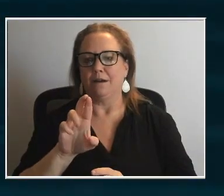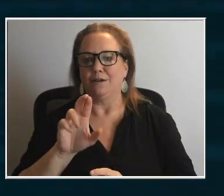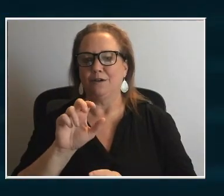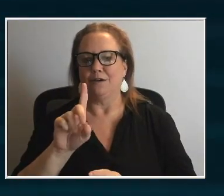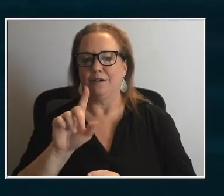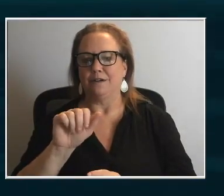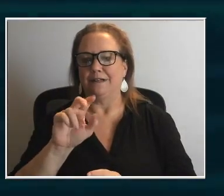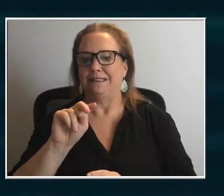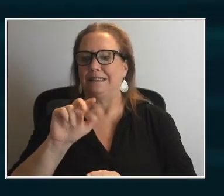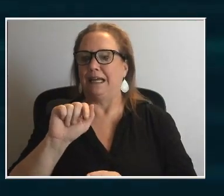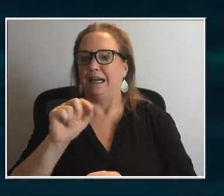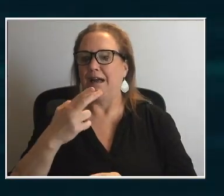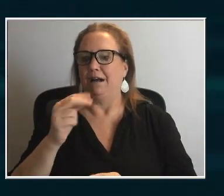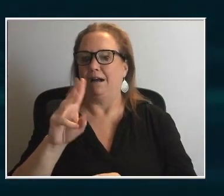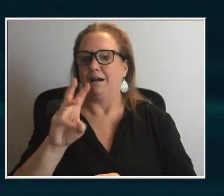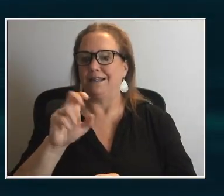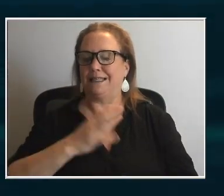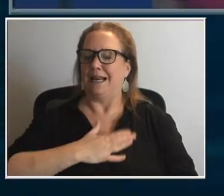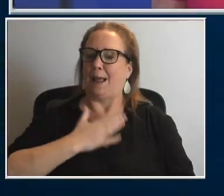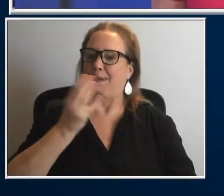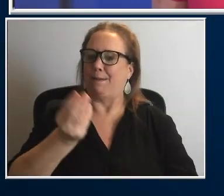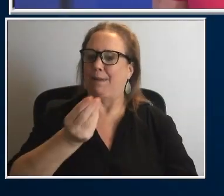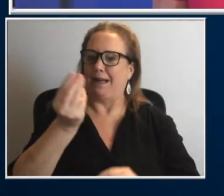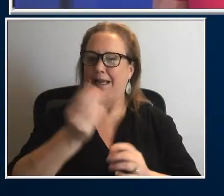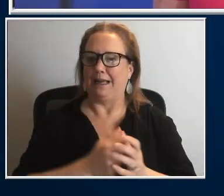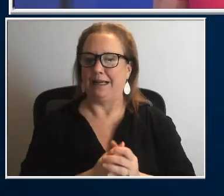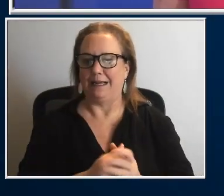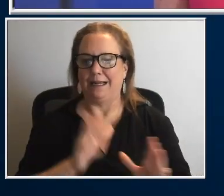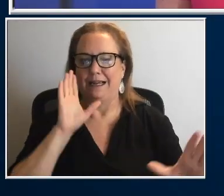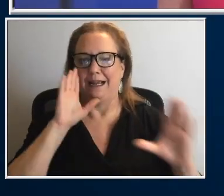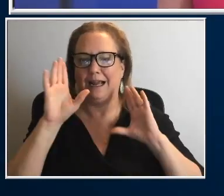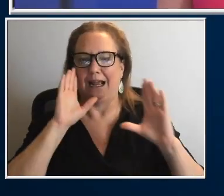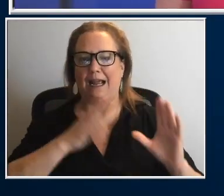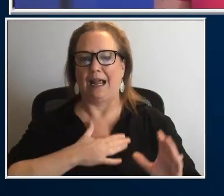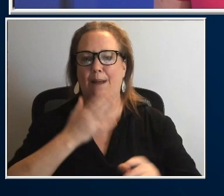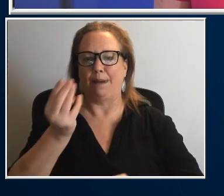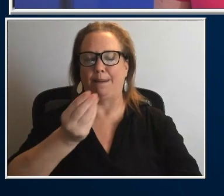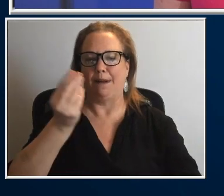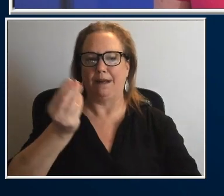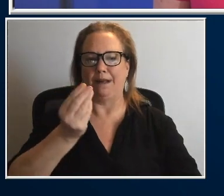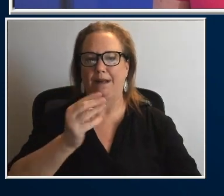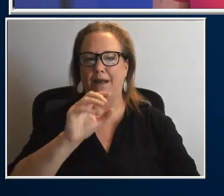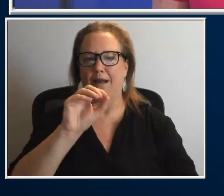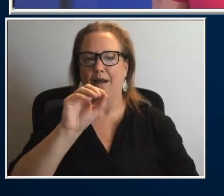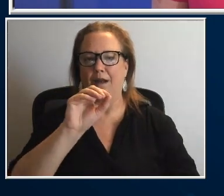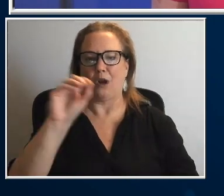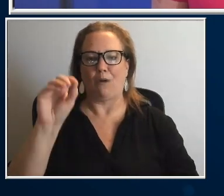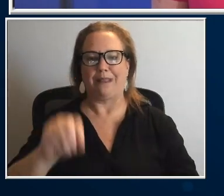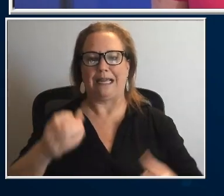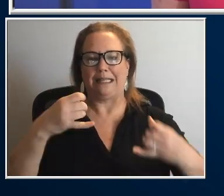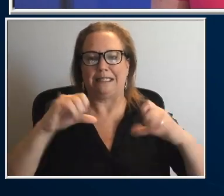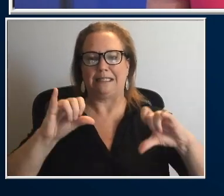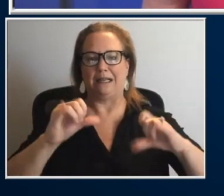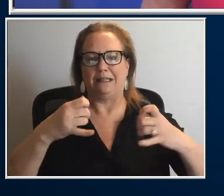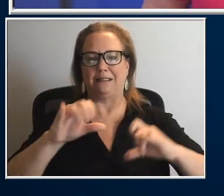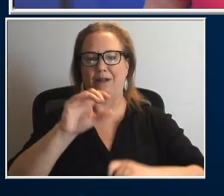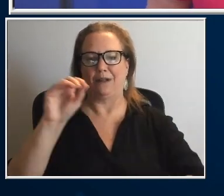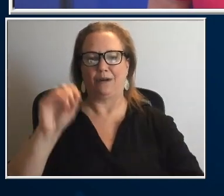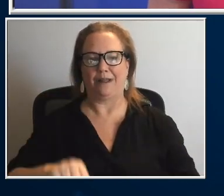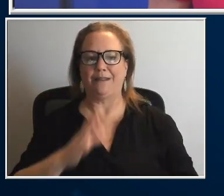count this morning. Happy Monday. Yeah, hi. Happy Monday. Hi. Down at Olathe still. So it's Good to see down you.